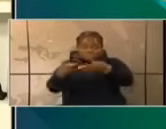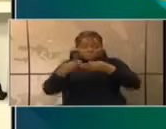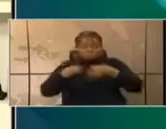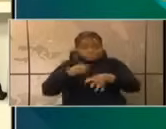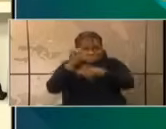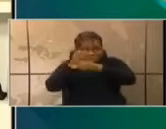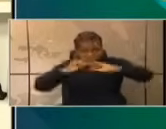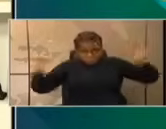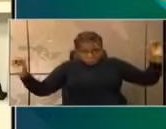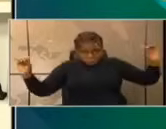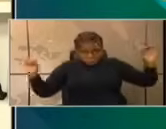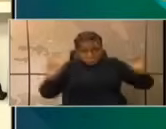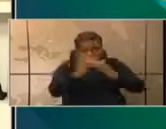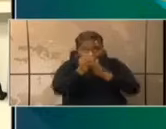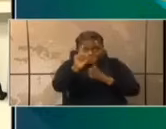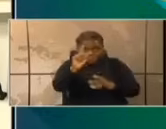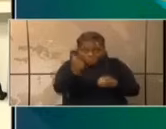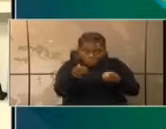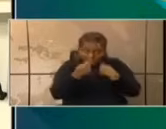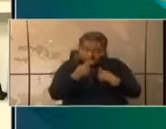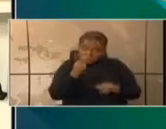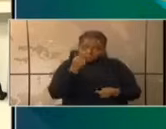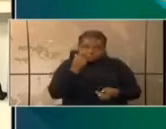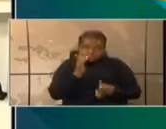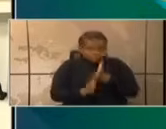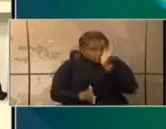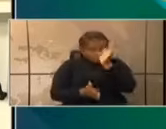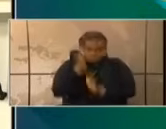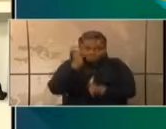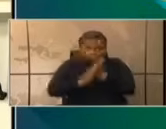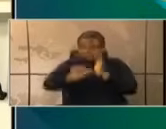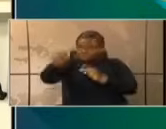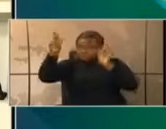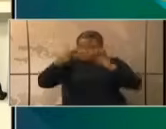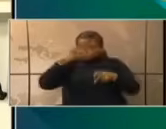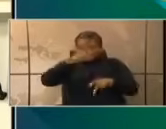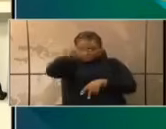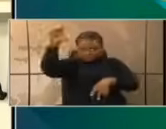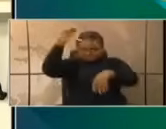me manje one CD besi de that's all ambulance service akatu ese